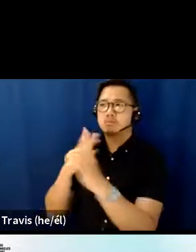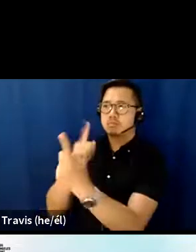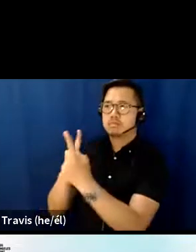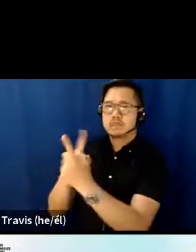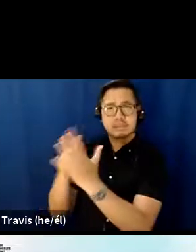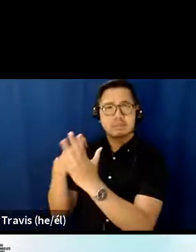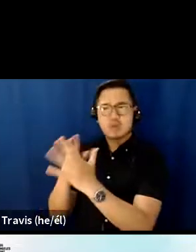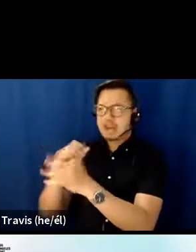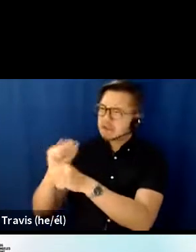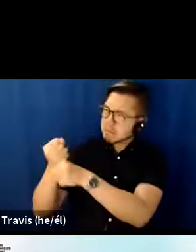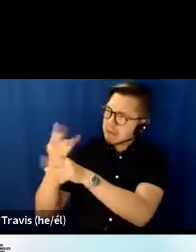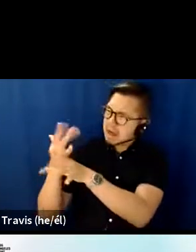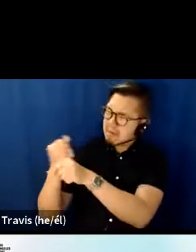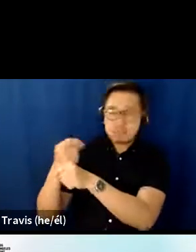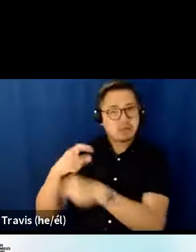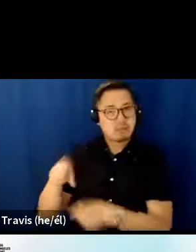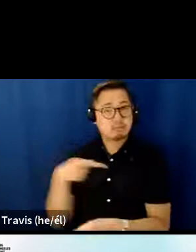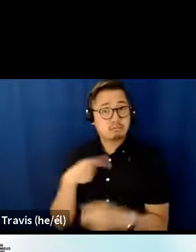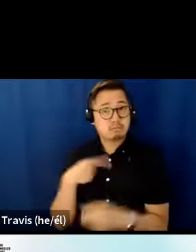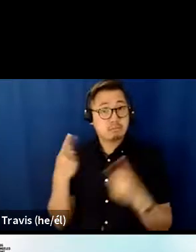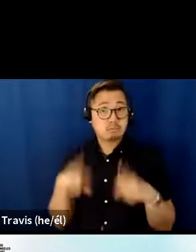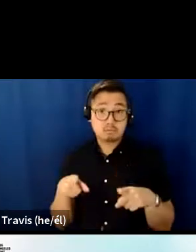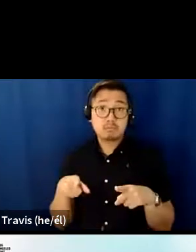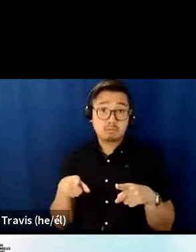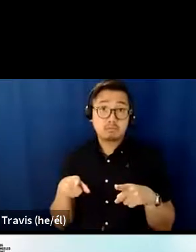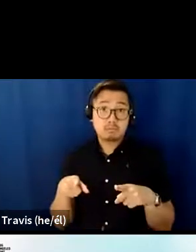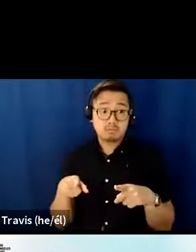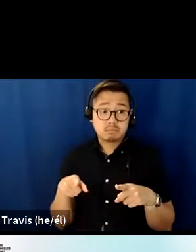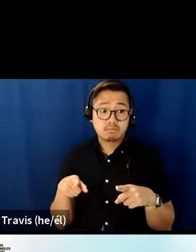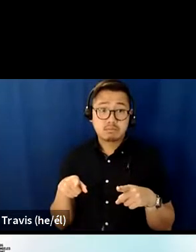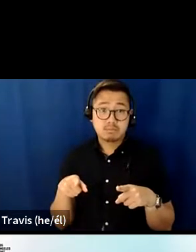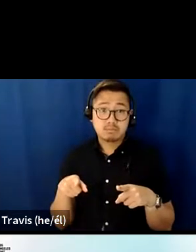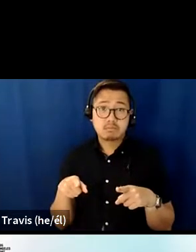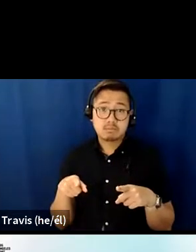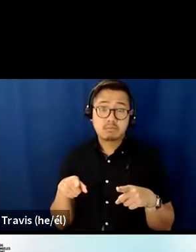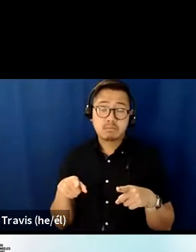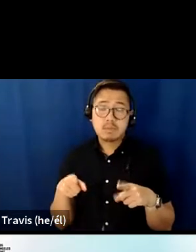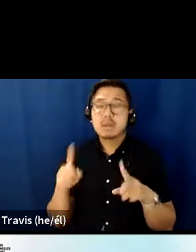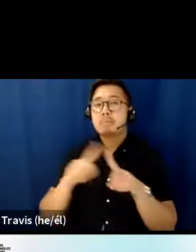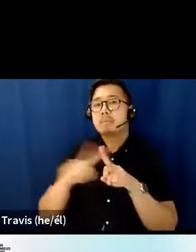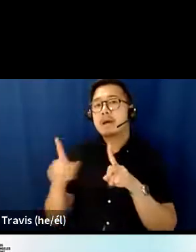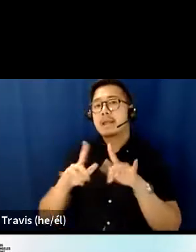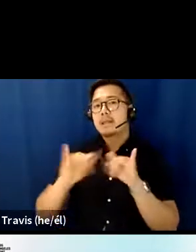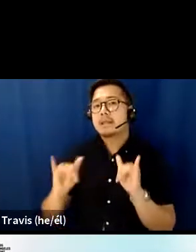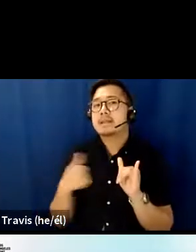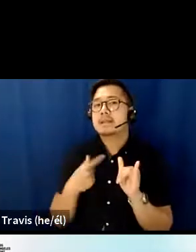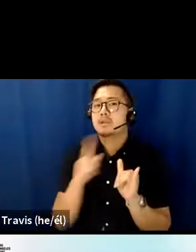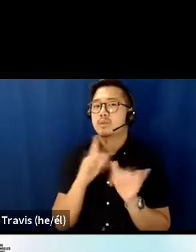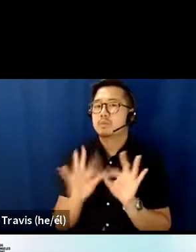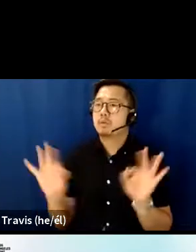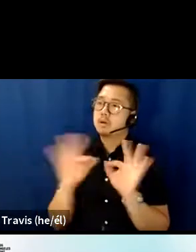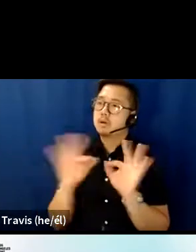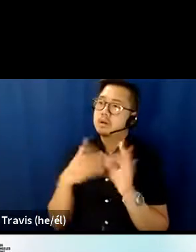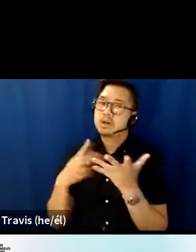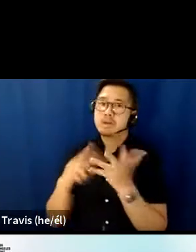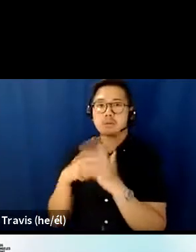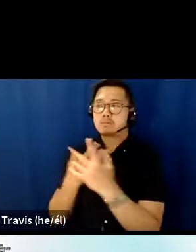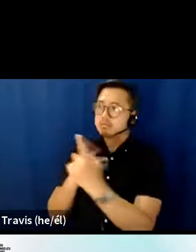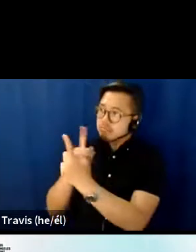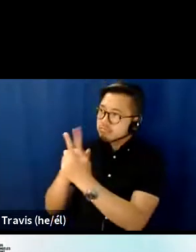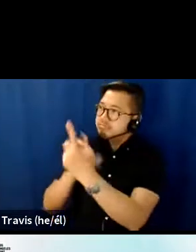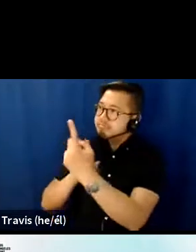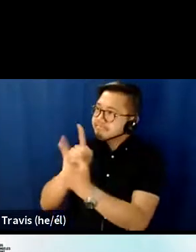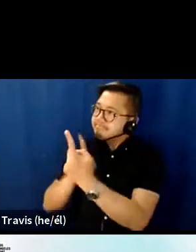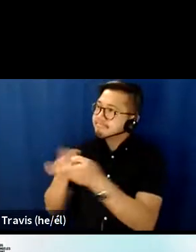everything serves a purpose, right? And I'm with you. But after that's being in there and saying, and then I opened up that window means